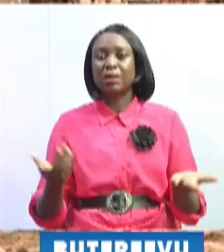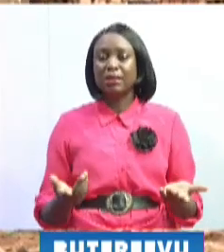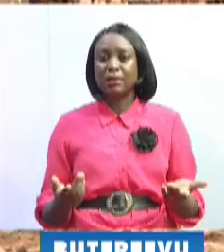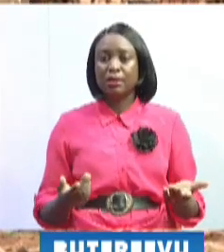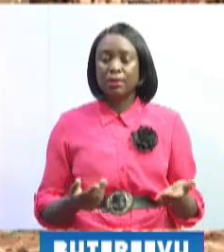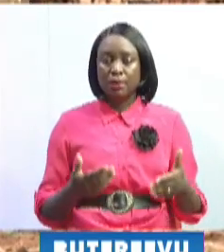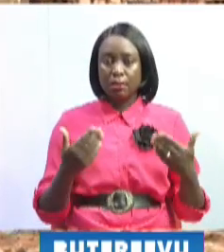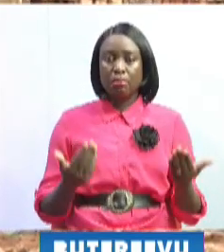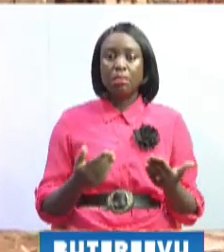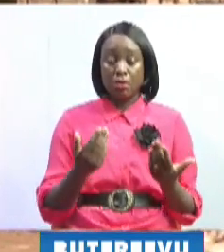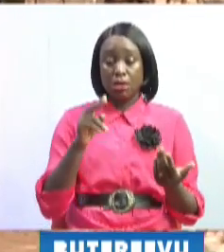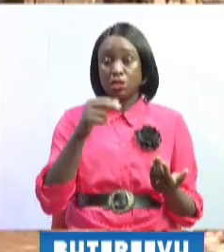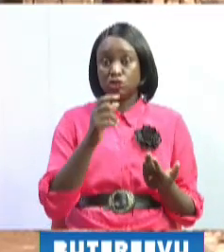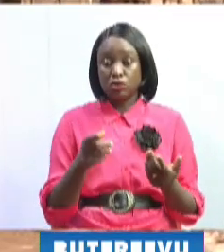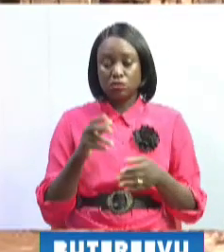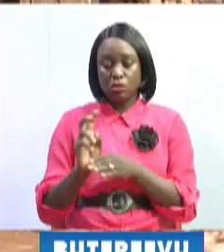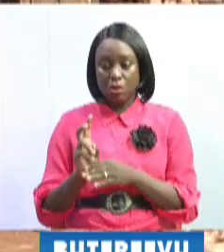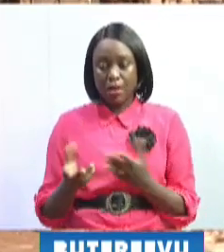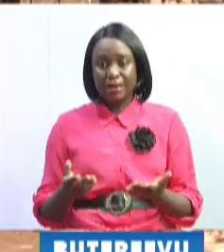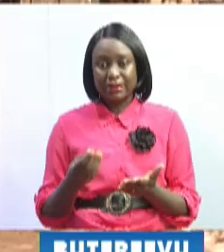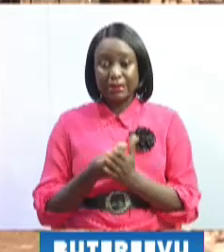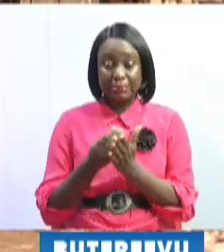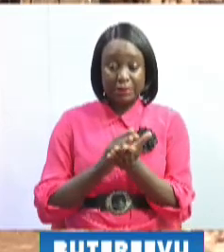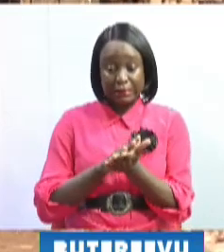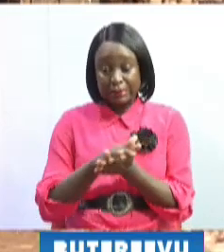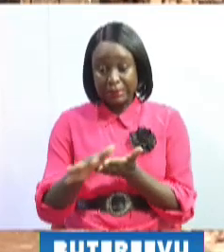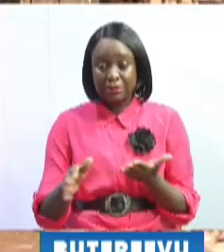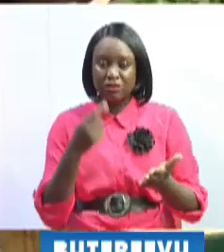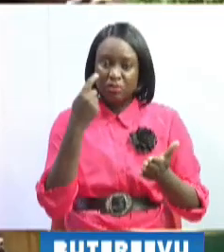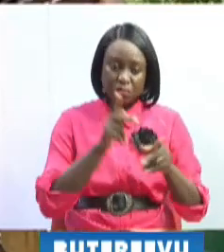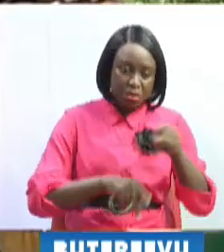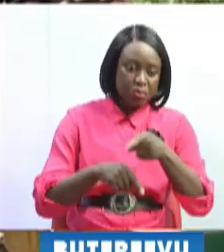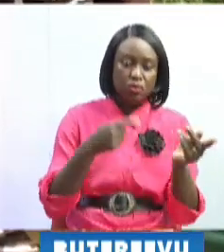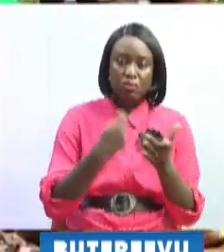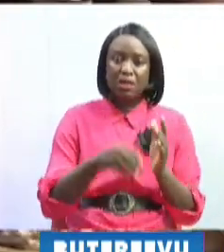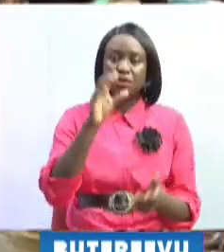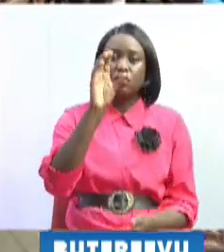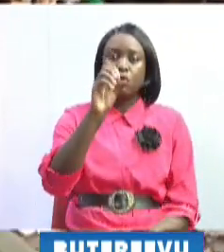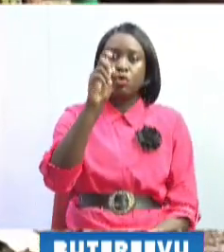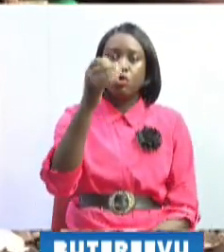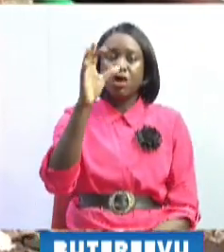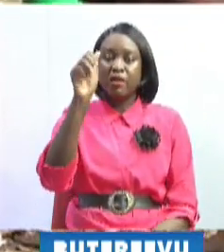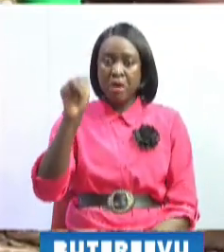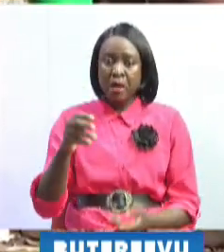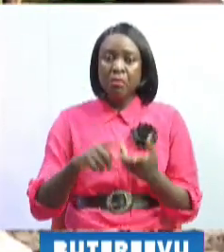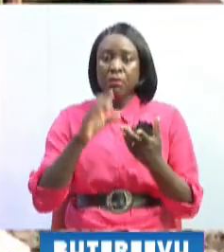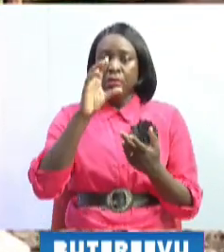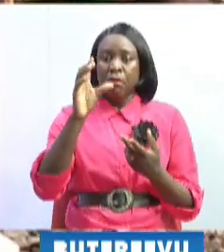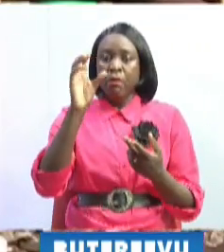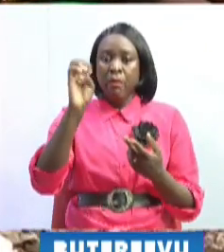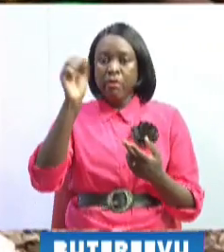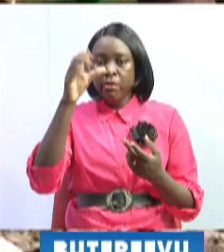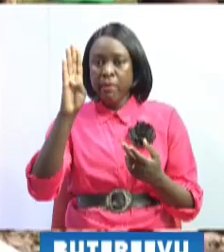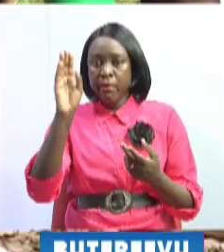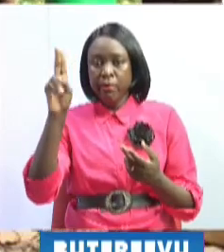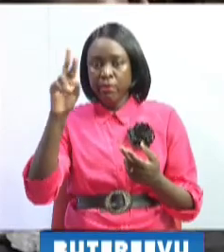tefulumiziddwa ebina ebirondola ensaasaanya ssente ezomi w'omusolo wano mu ggwanga omuli Oxfam, Siatin, CSBAG, Uganda Women's Network,